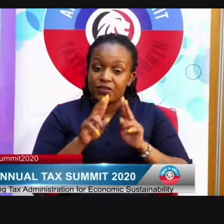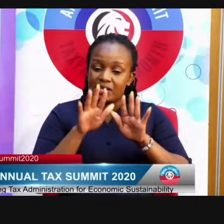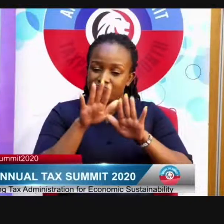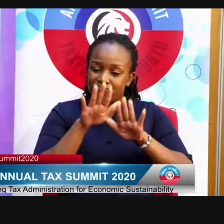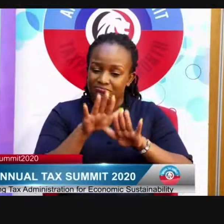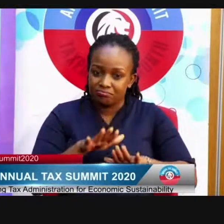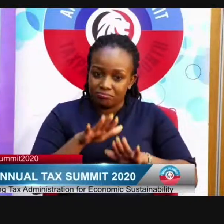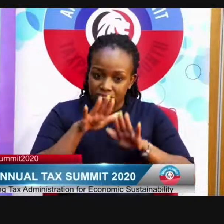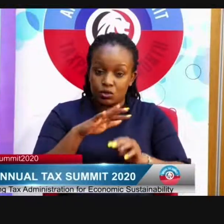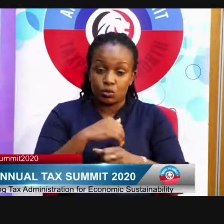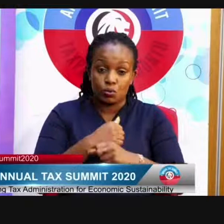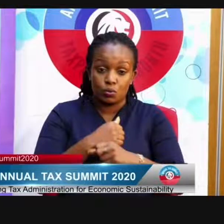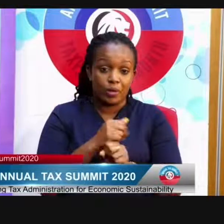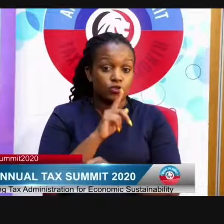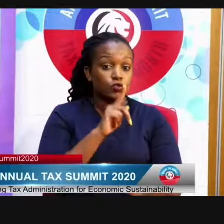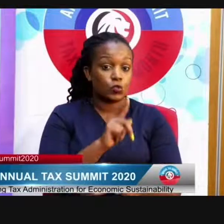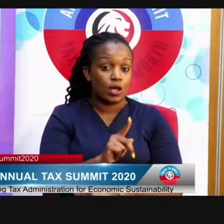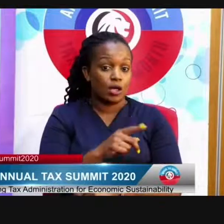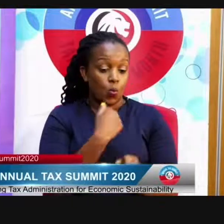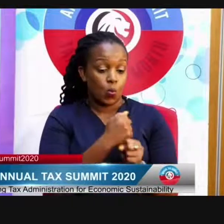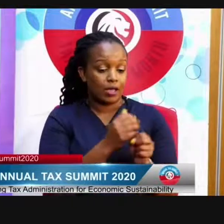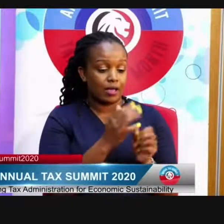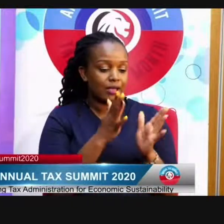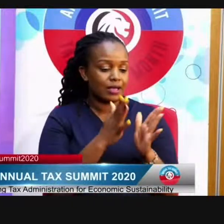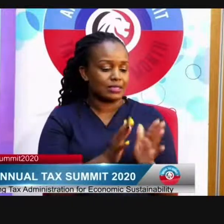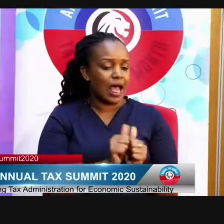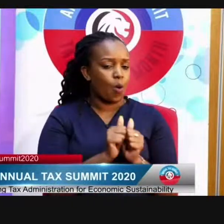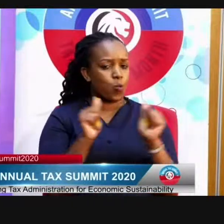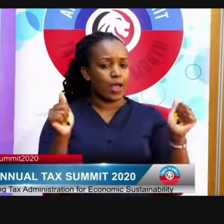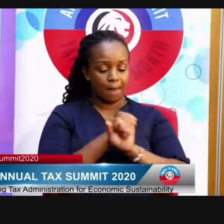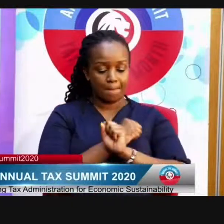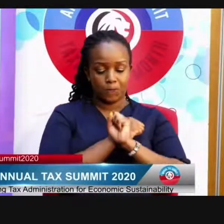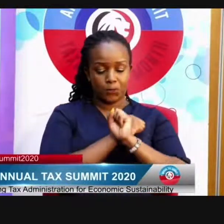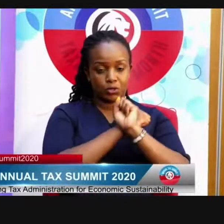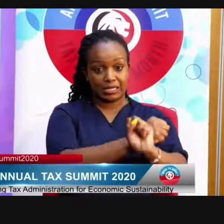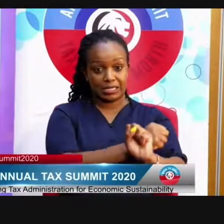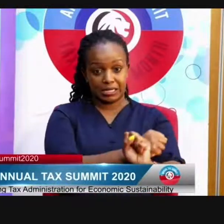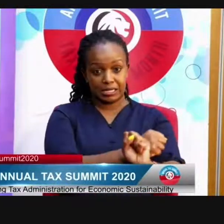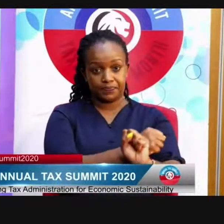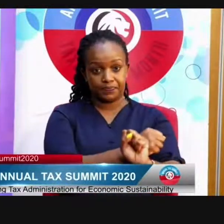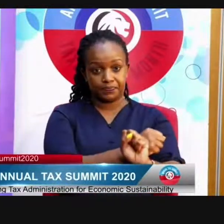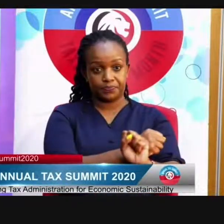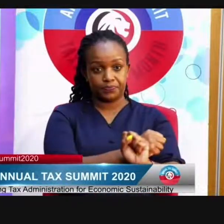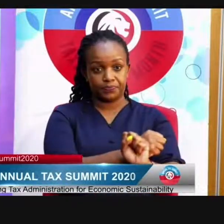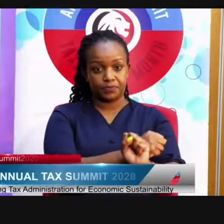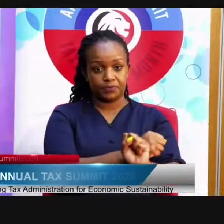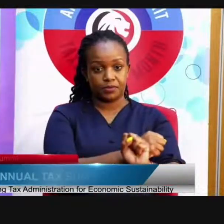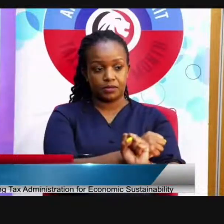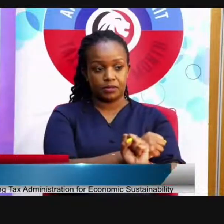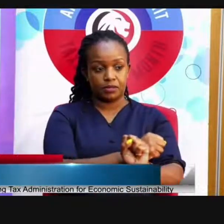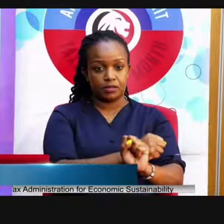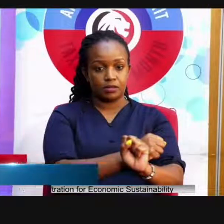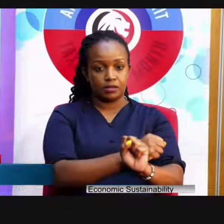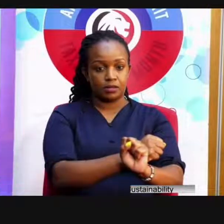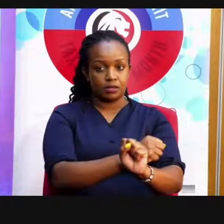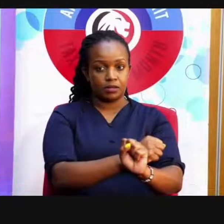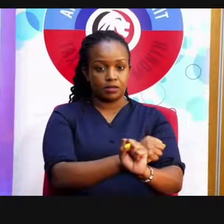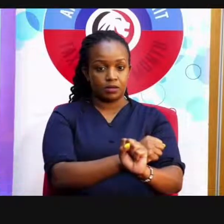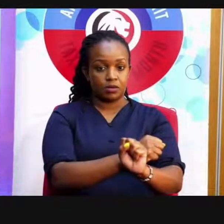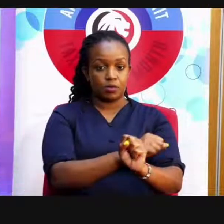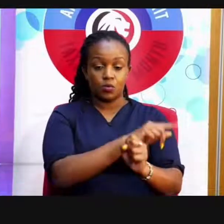that colleagues are well protected if and when they are required to be in the